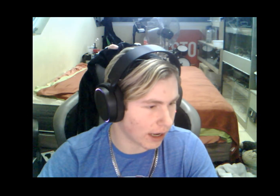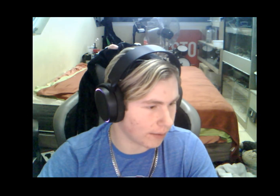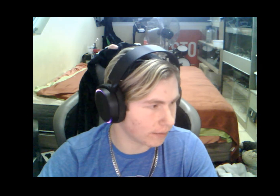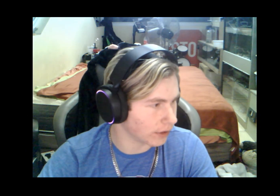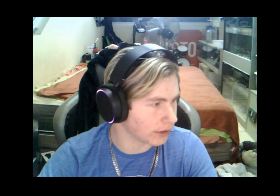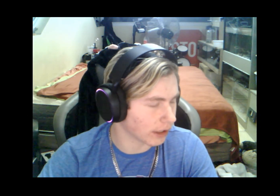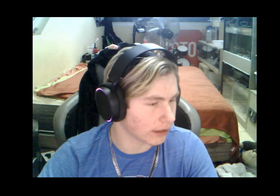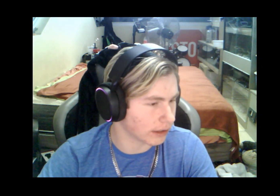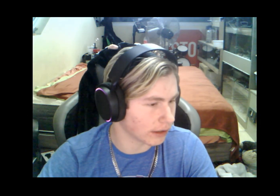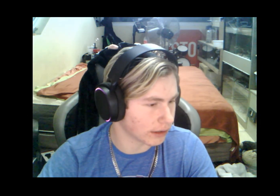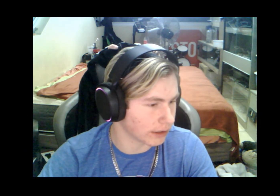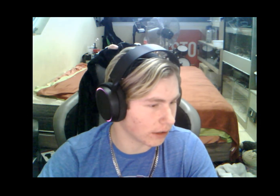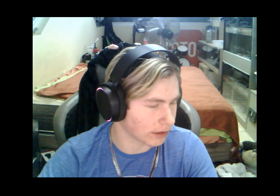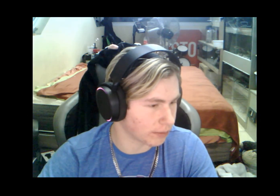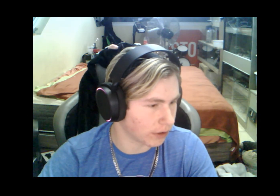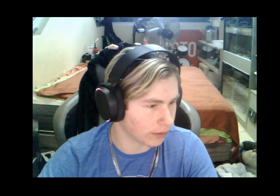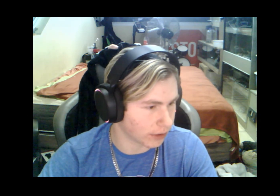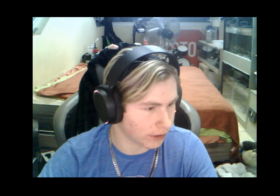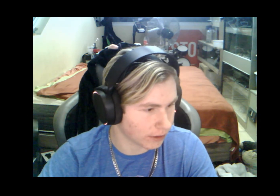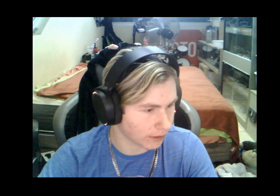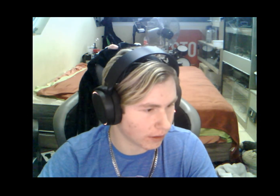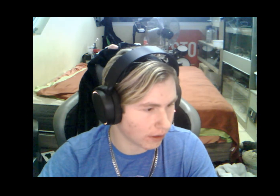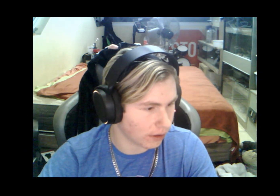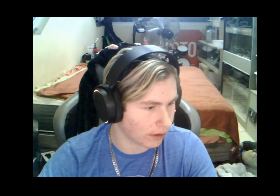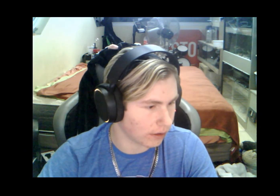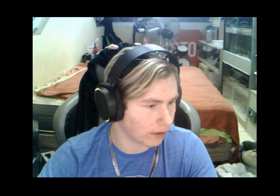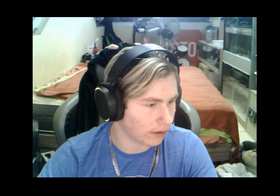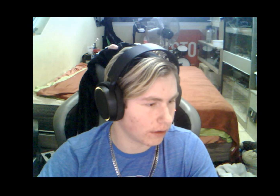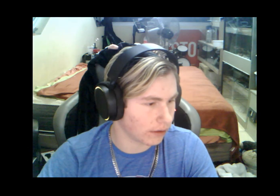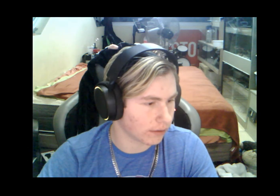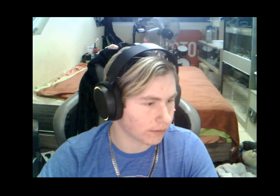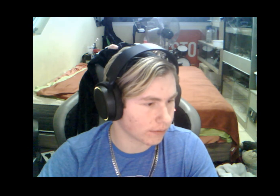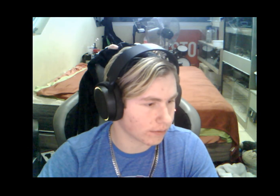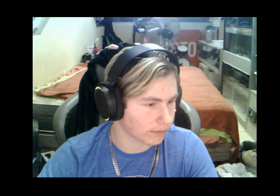Yes, I am using the SteelSeries Octus Pro, bro.